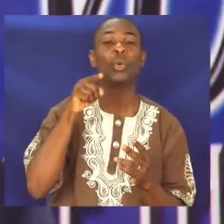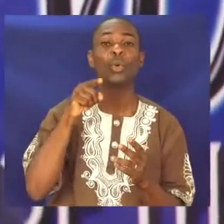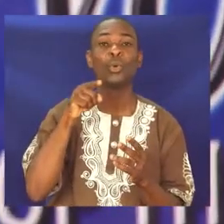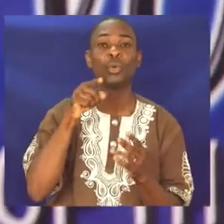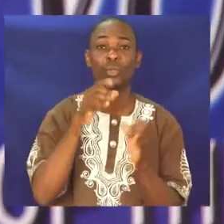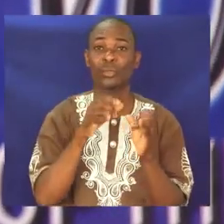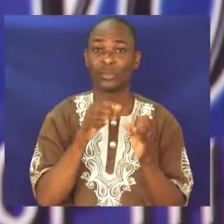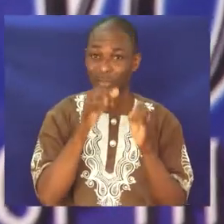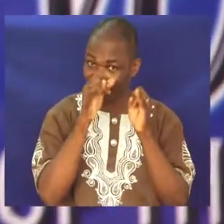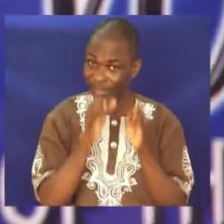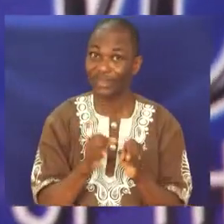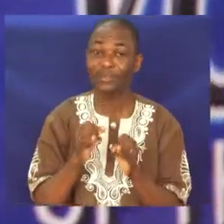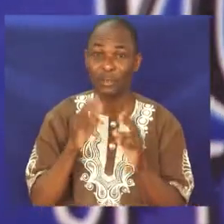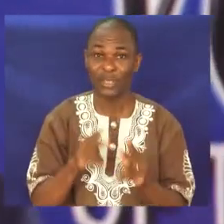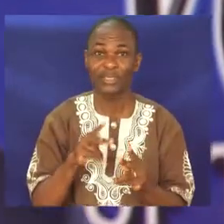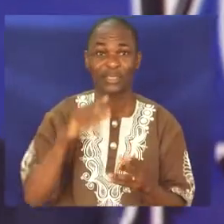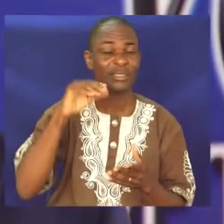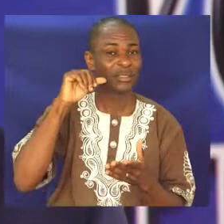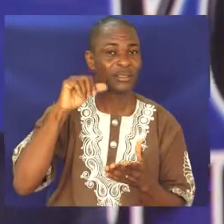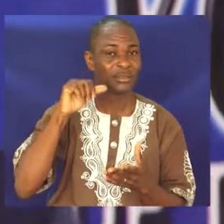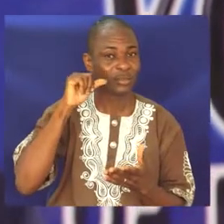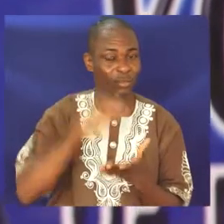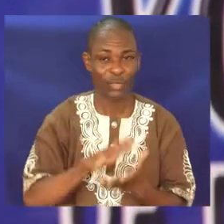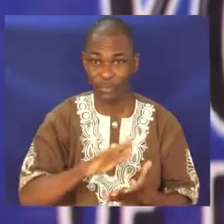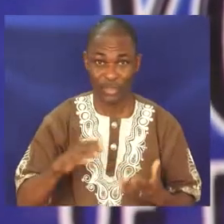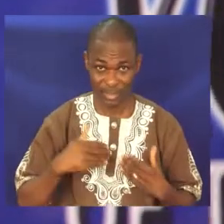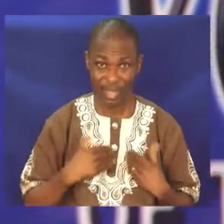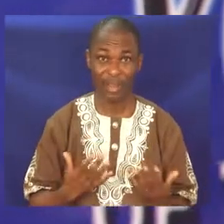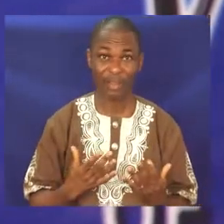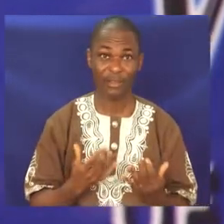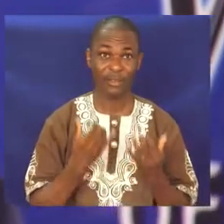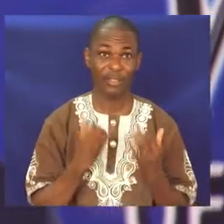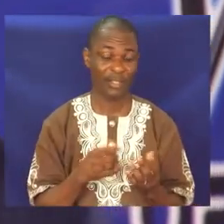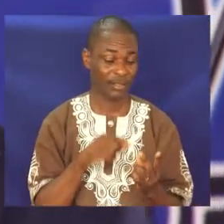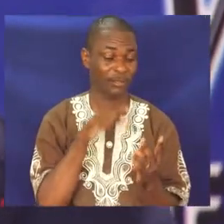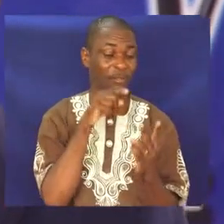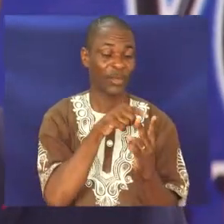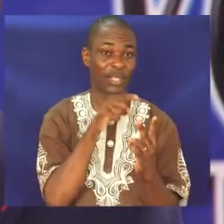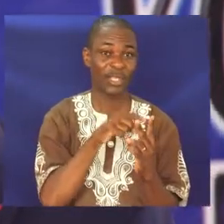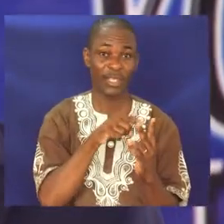ye nsemi unnim sa eye di monyam hye adima na na kufu ado na busua